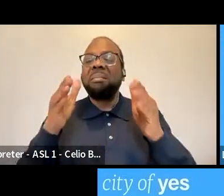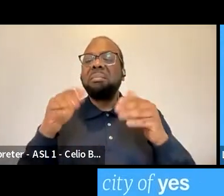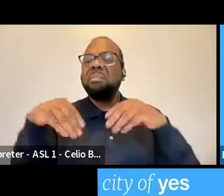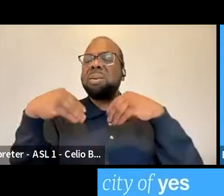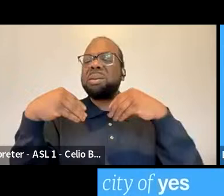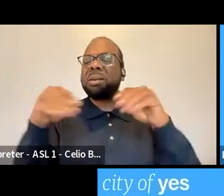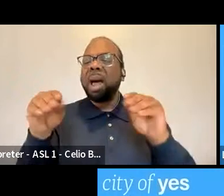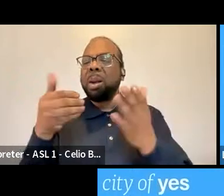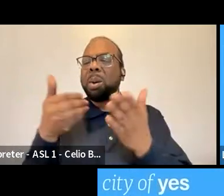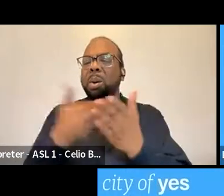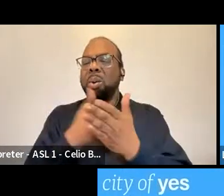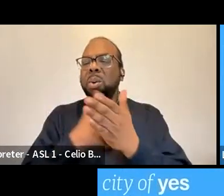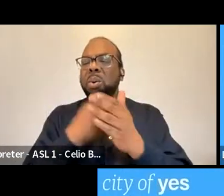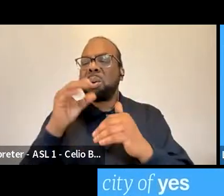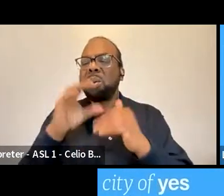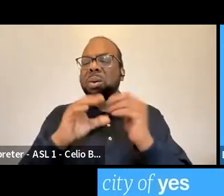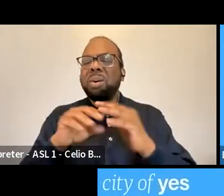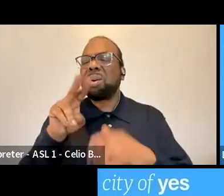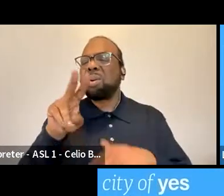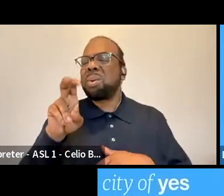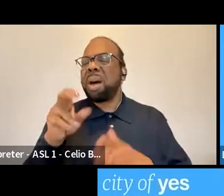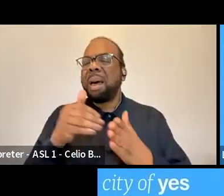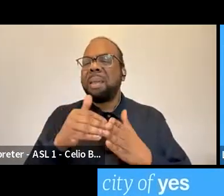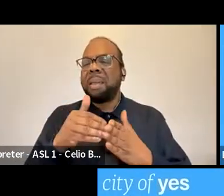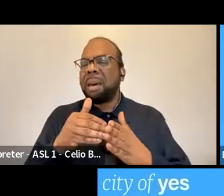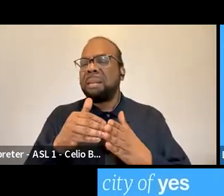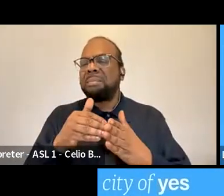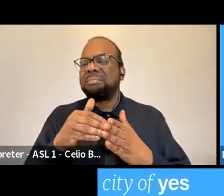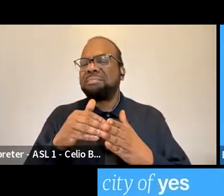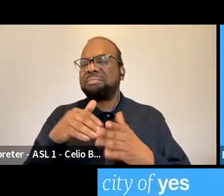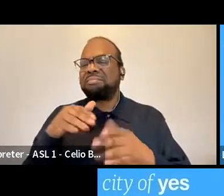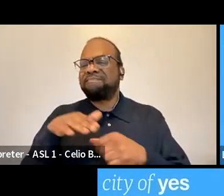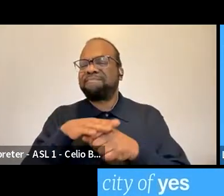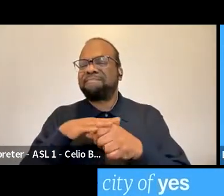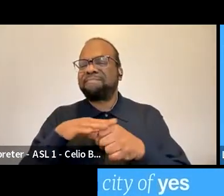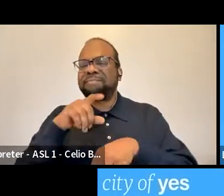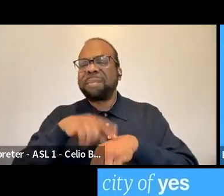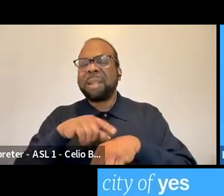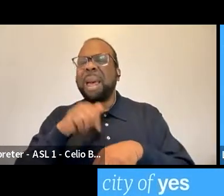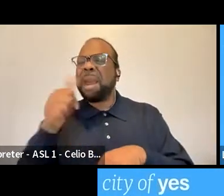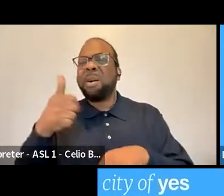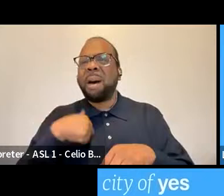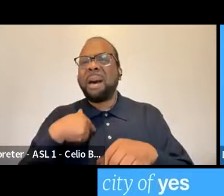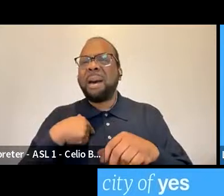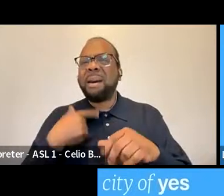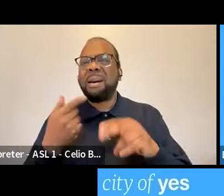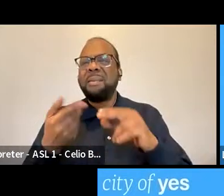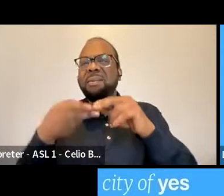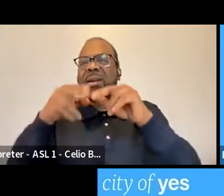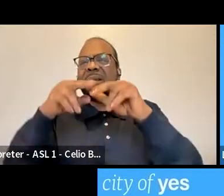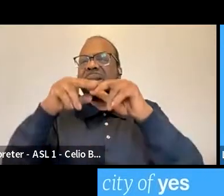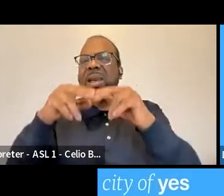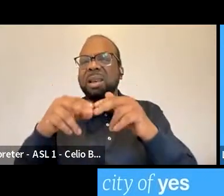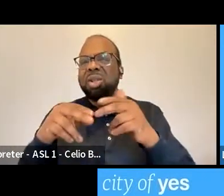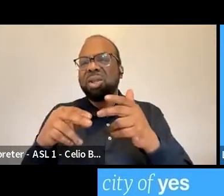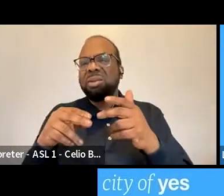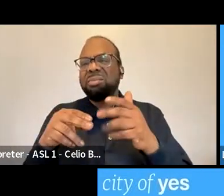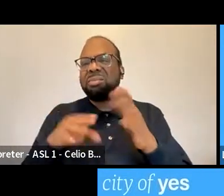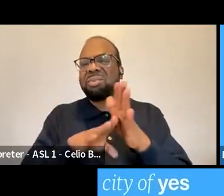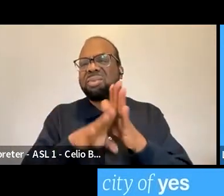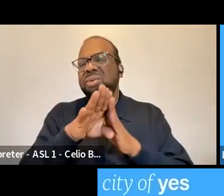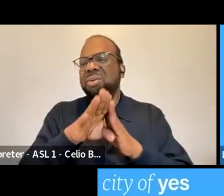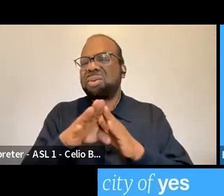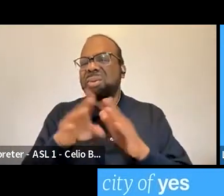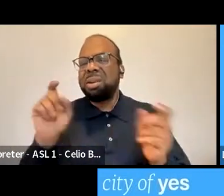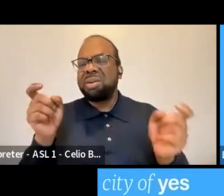in the 200,000s in that for in that era. I don't have inflation adjusted to today's numbers. Zoning changes that we made